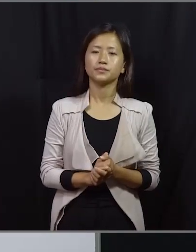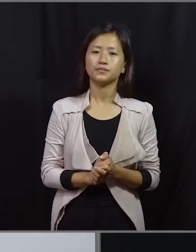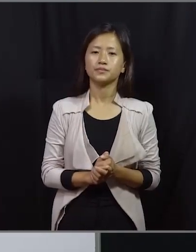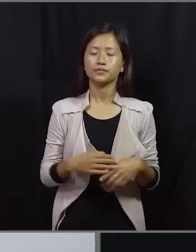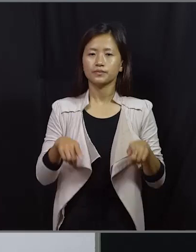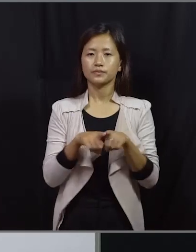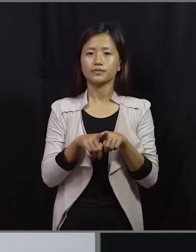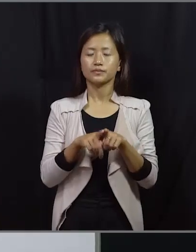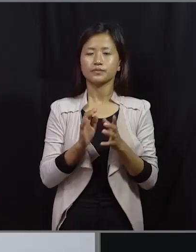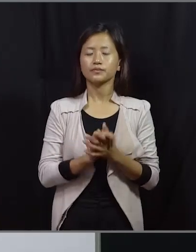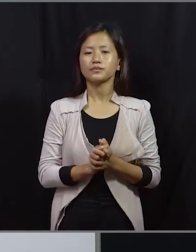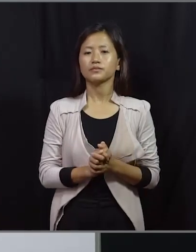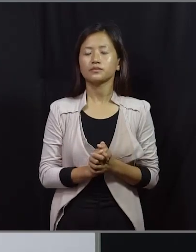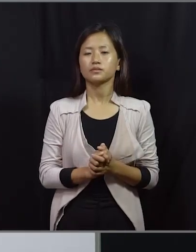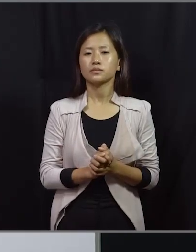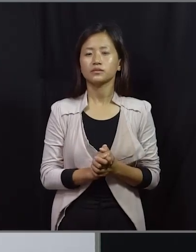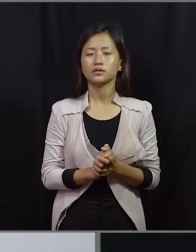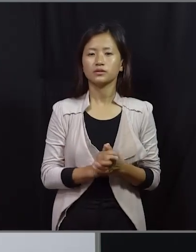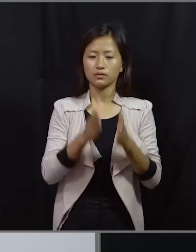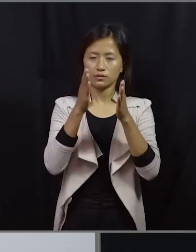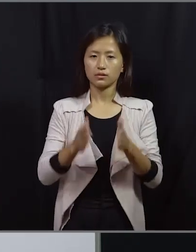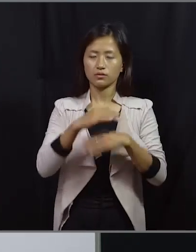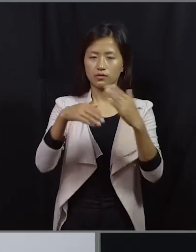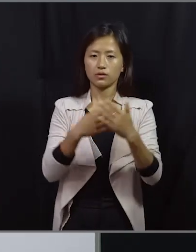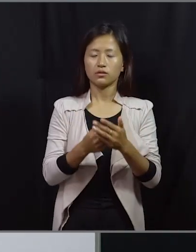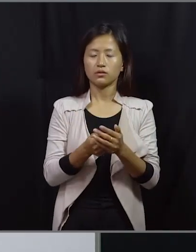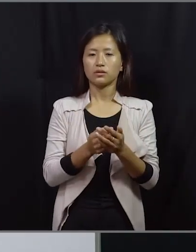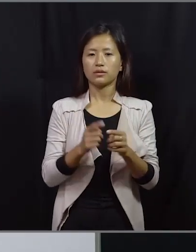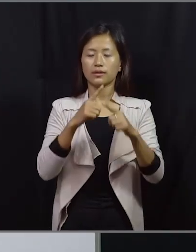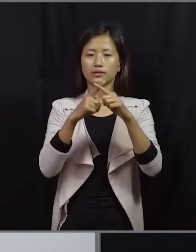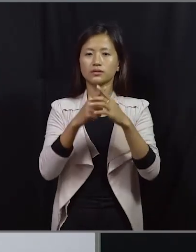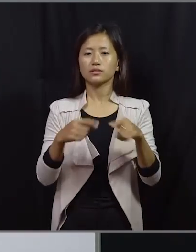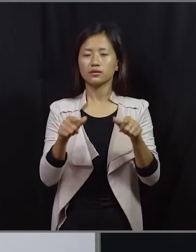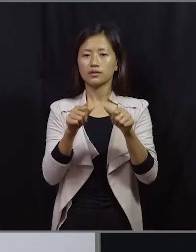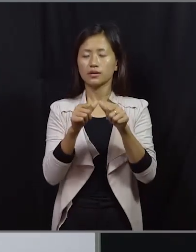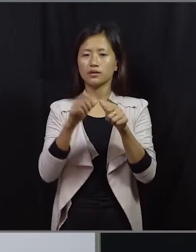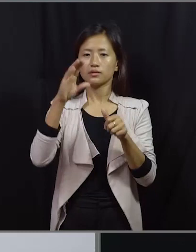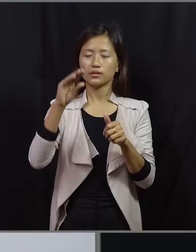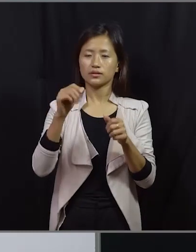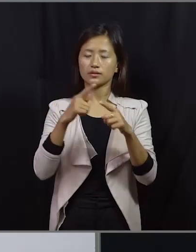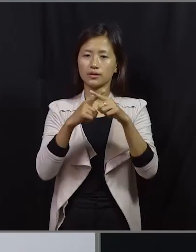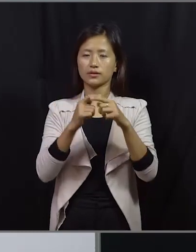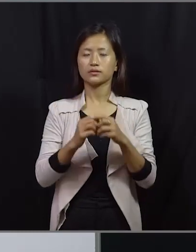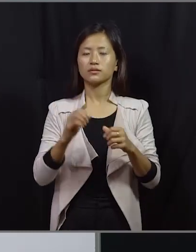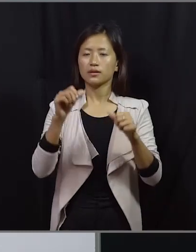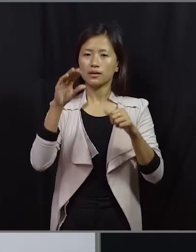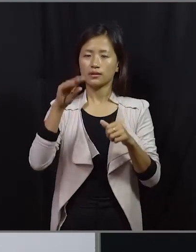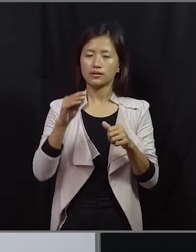and this one is the set of all x such that A less than x less than